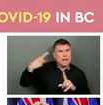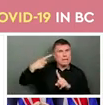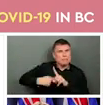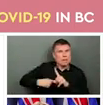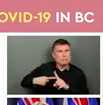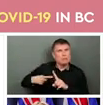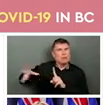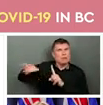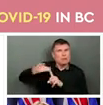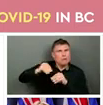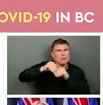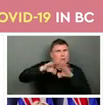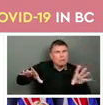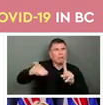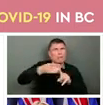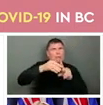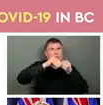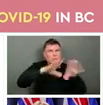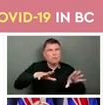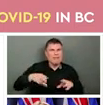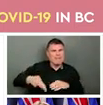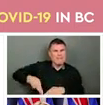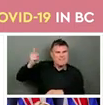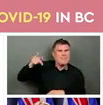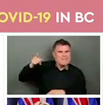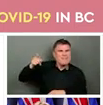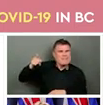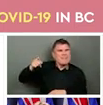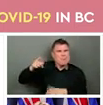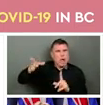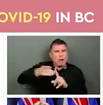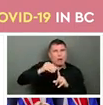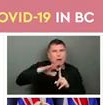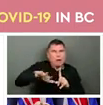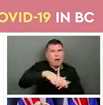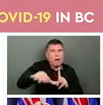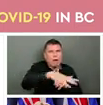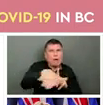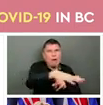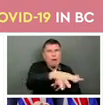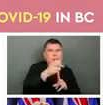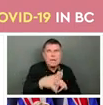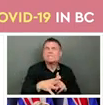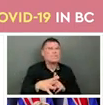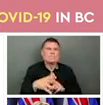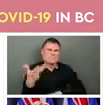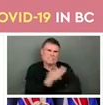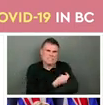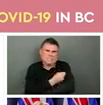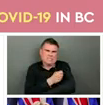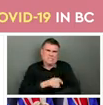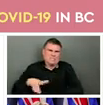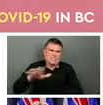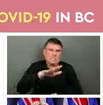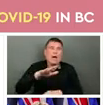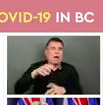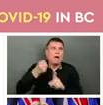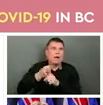in December, and really that dramatic decrease once community immunization started in earnest in the north.